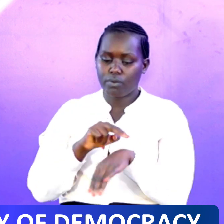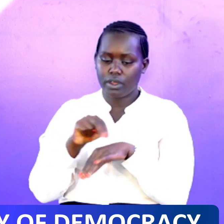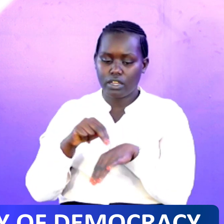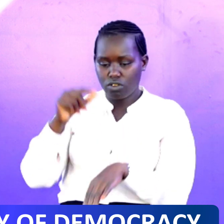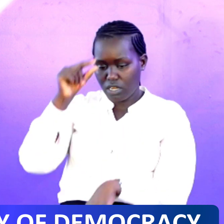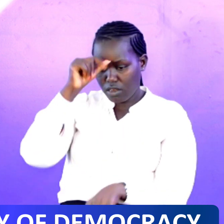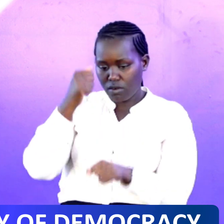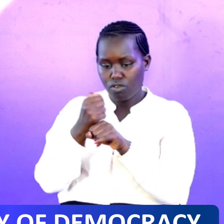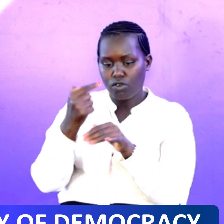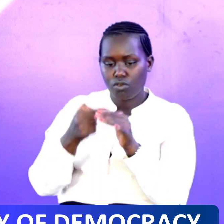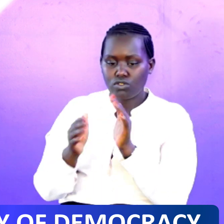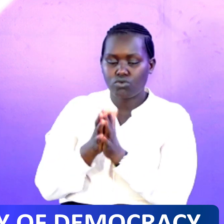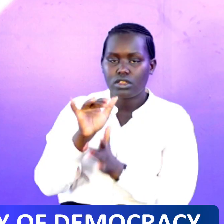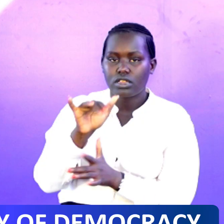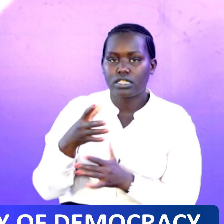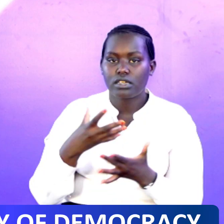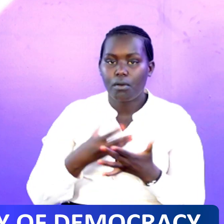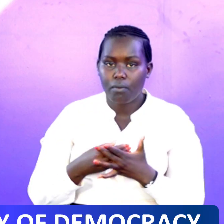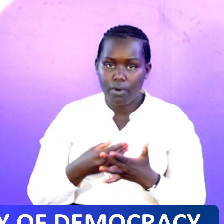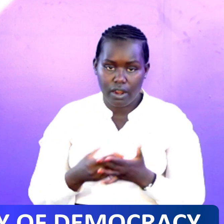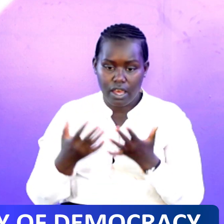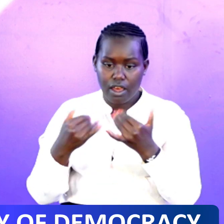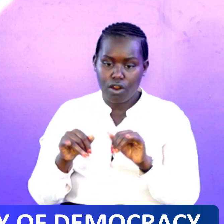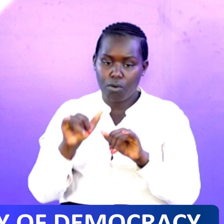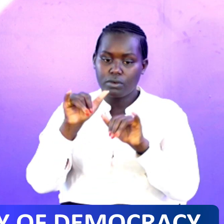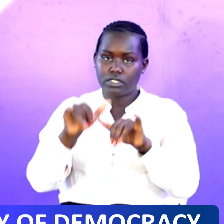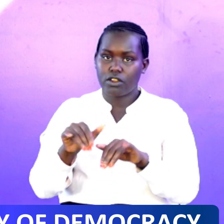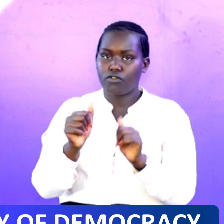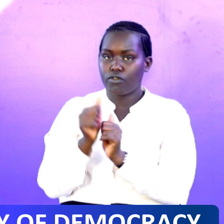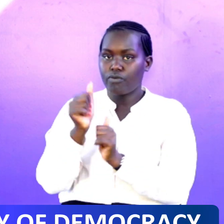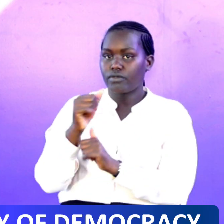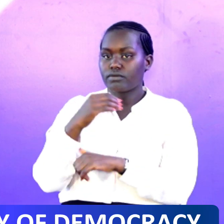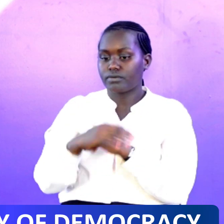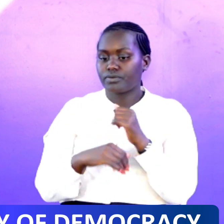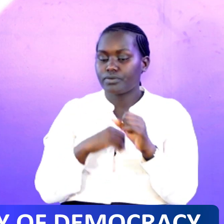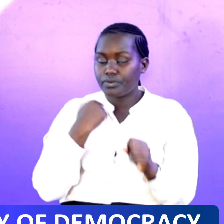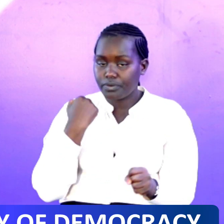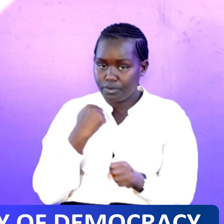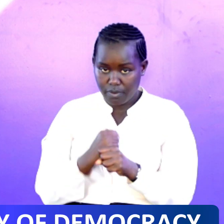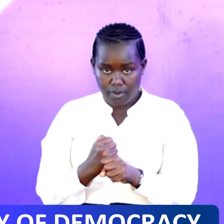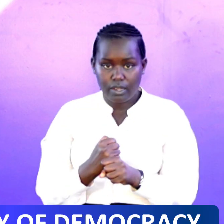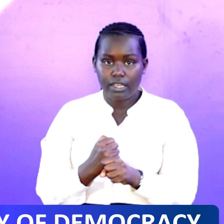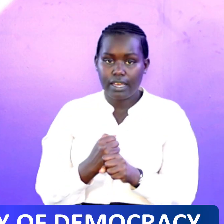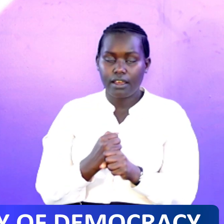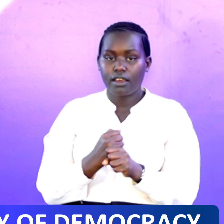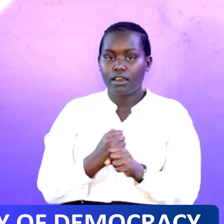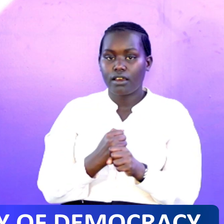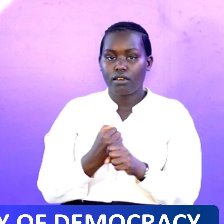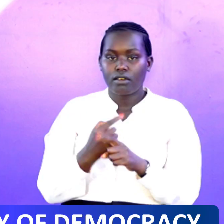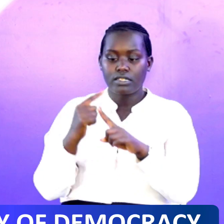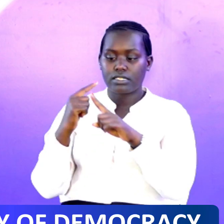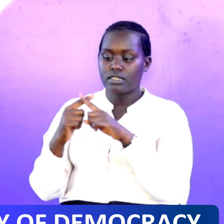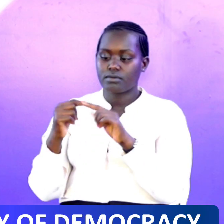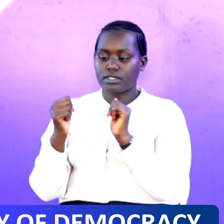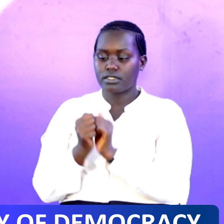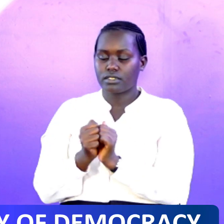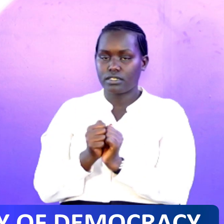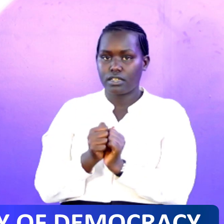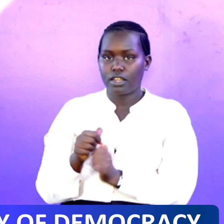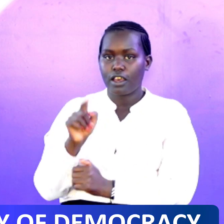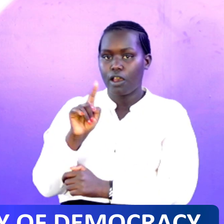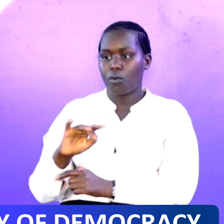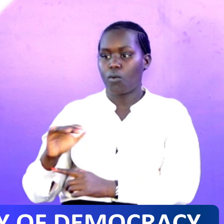with it? Now they've been there for 15 years. So 15 years times 10, one county